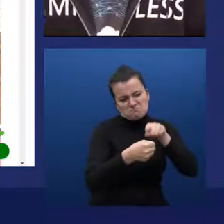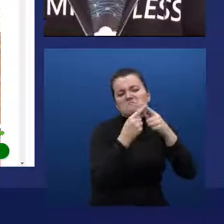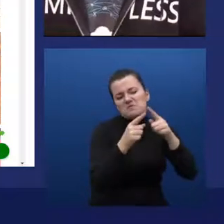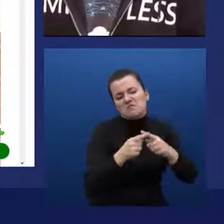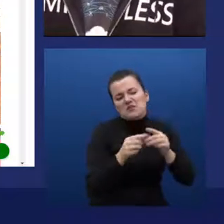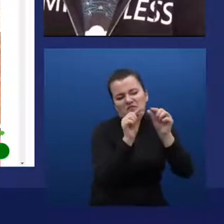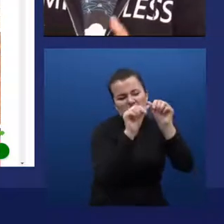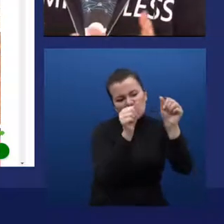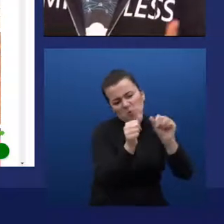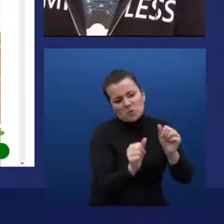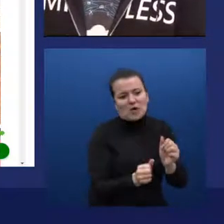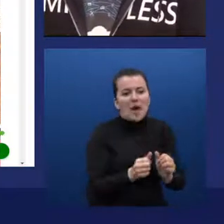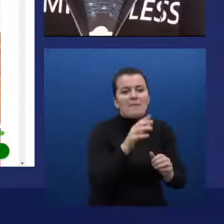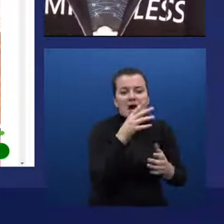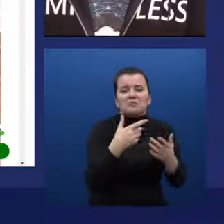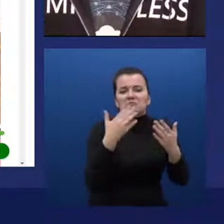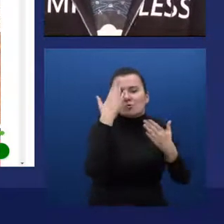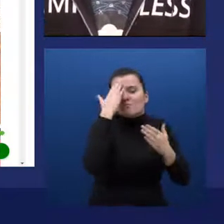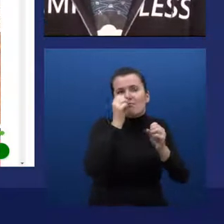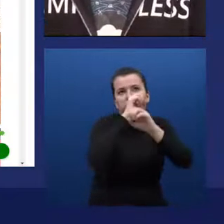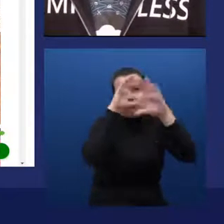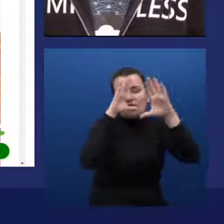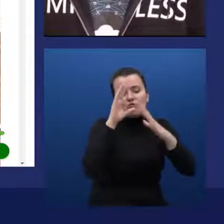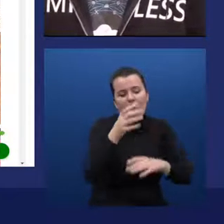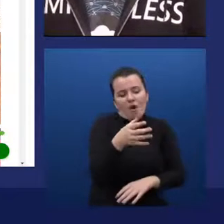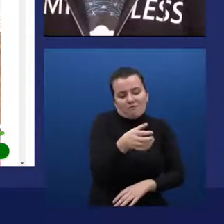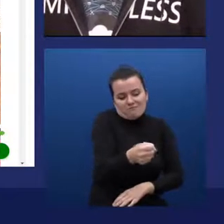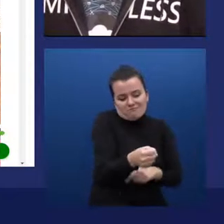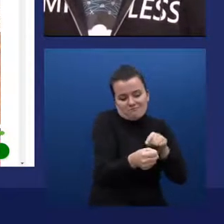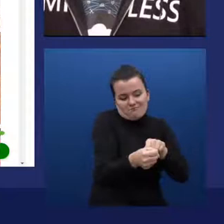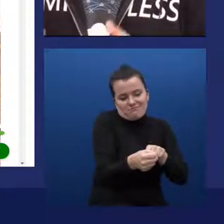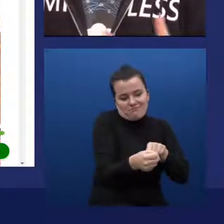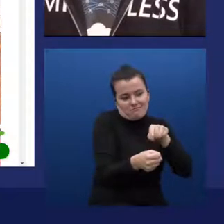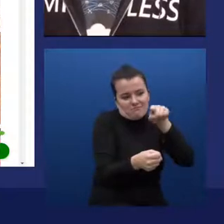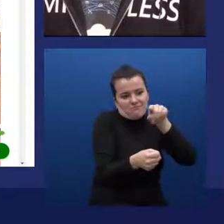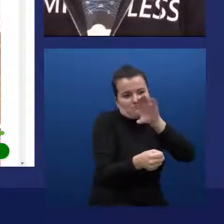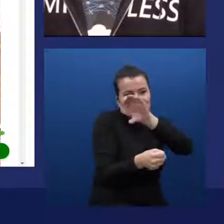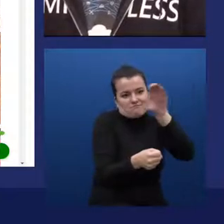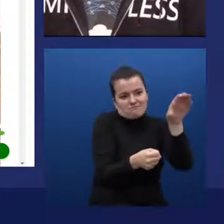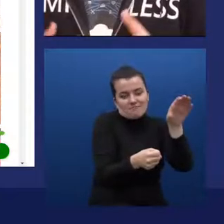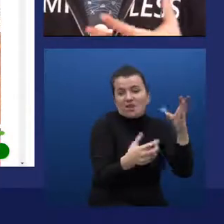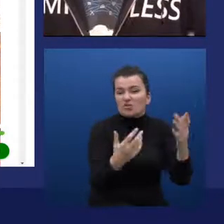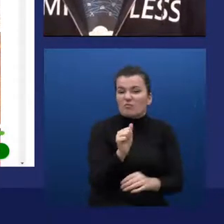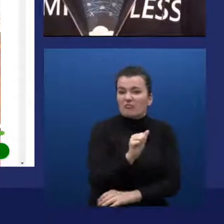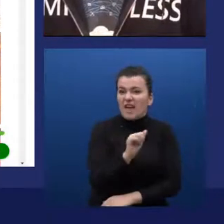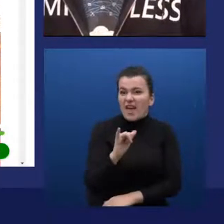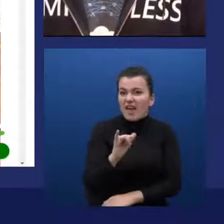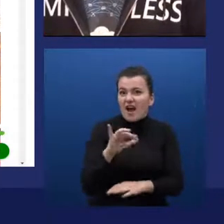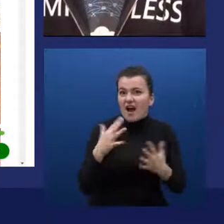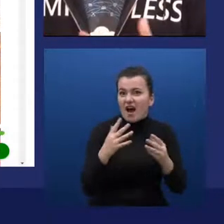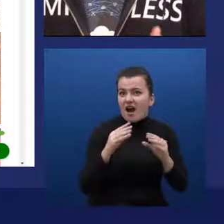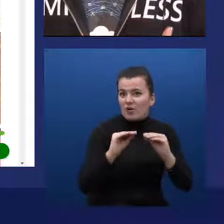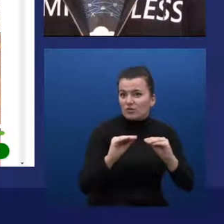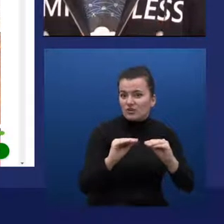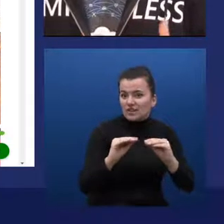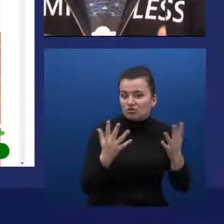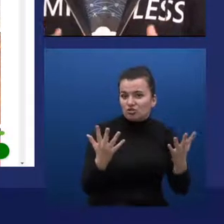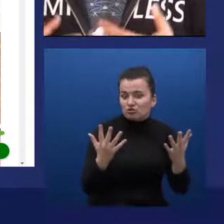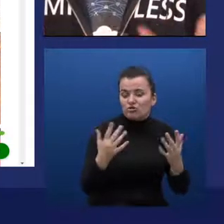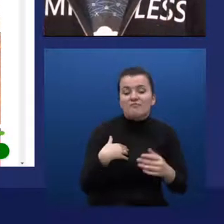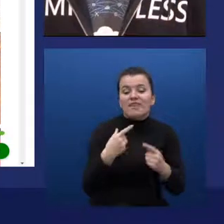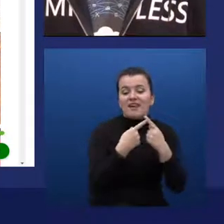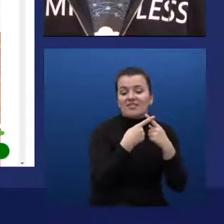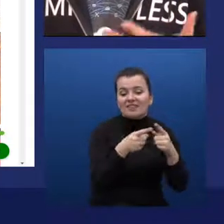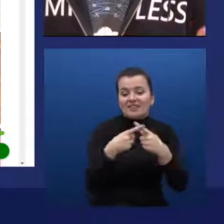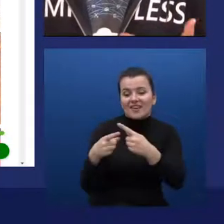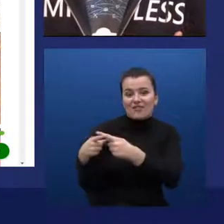that as young children. To teach custom vision.ai, you actually have to go forth and grab all these images. And then what we do is we